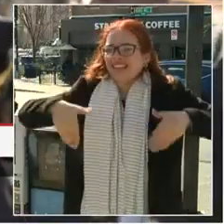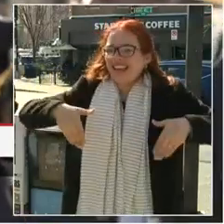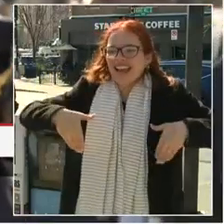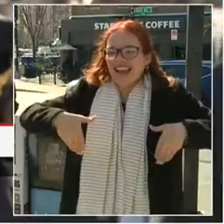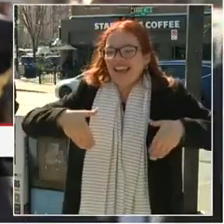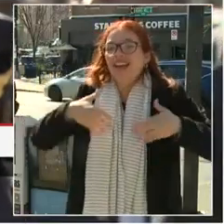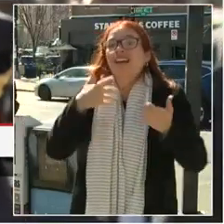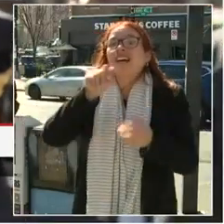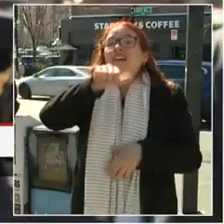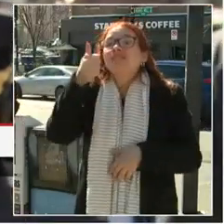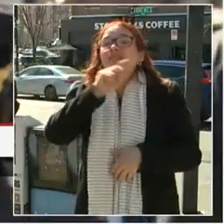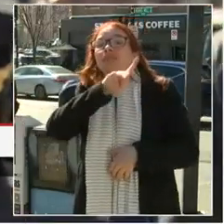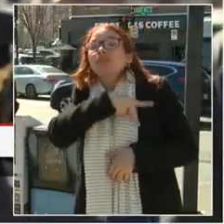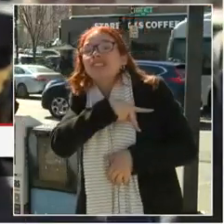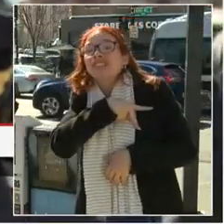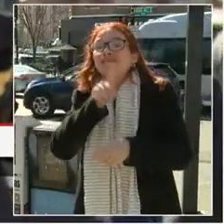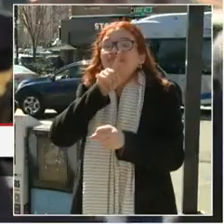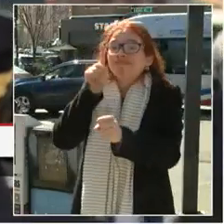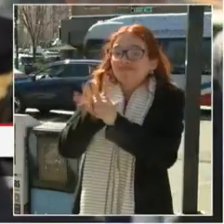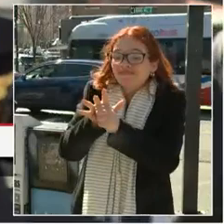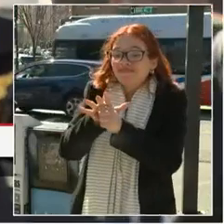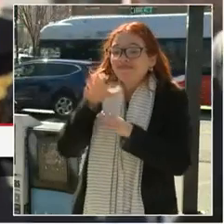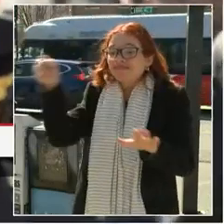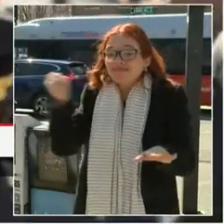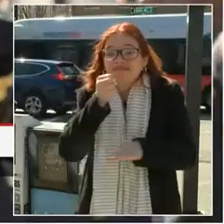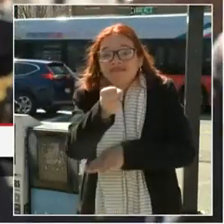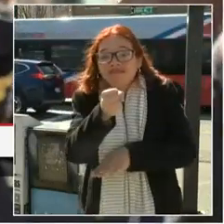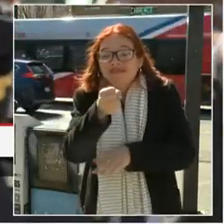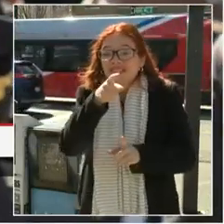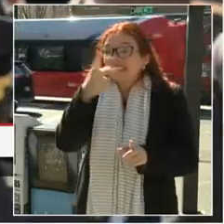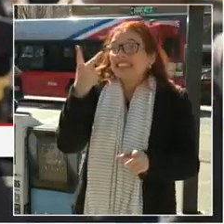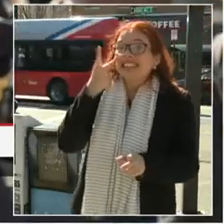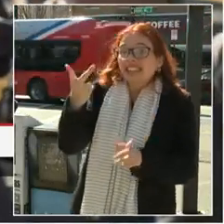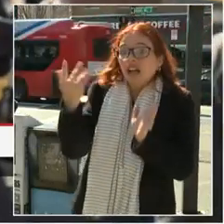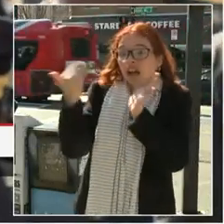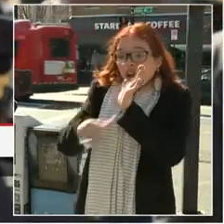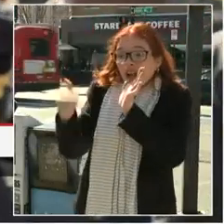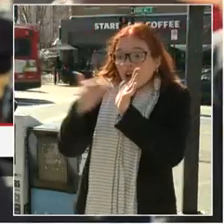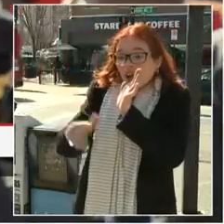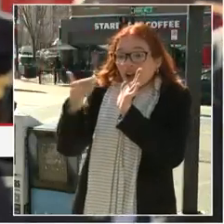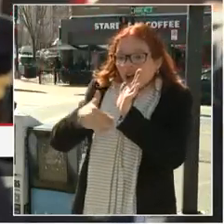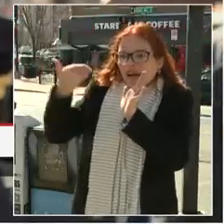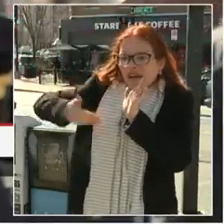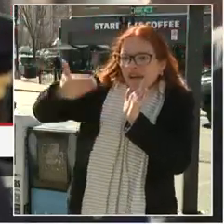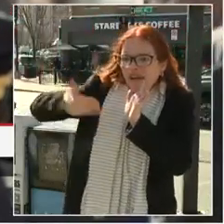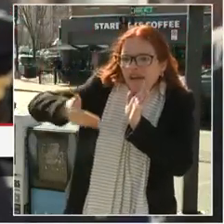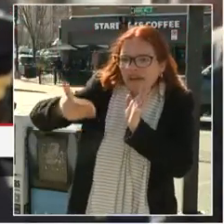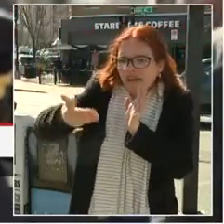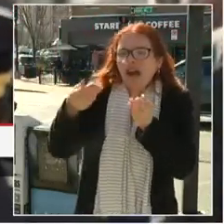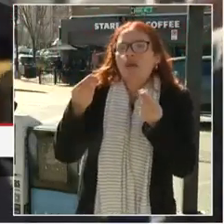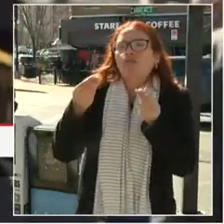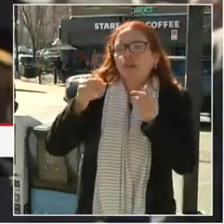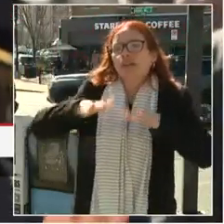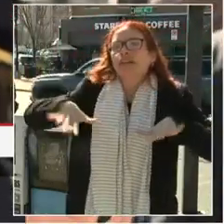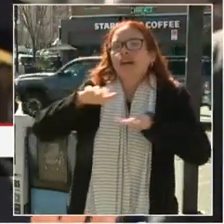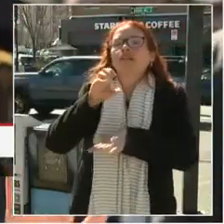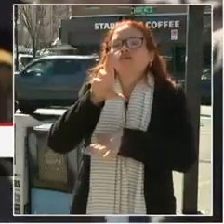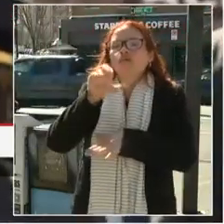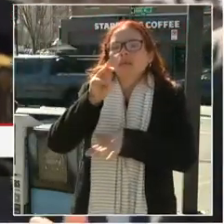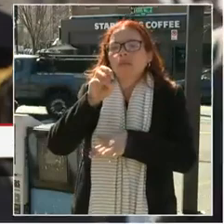to dedicate to it. But we have seen a pattern of a property crime where the chief is committed